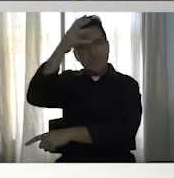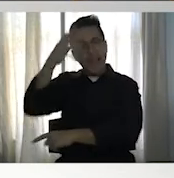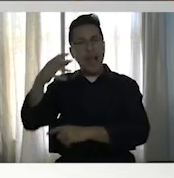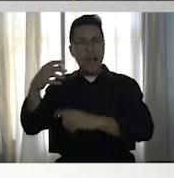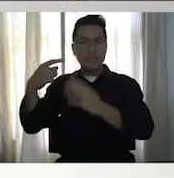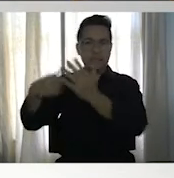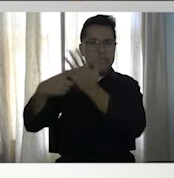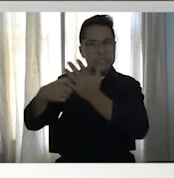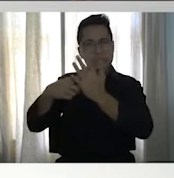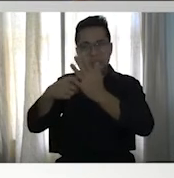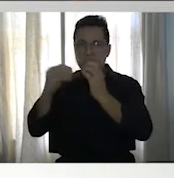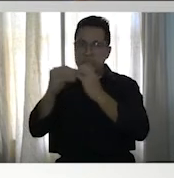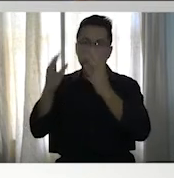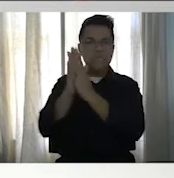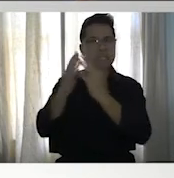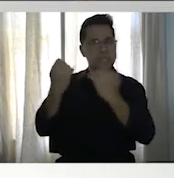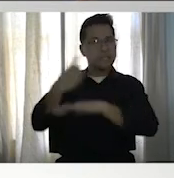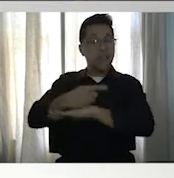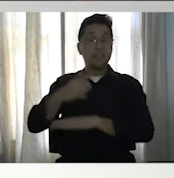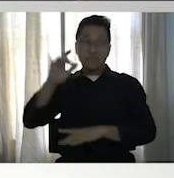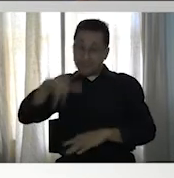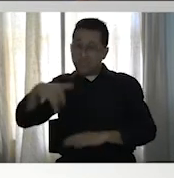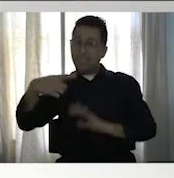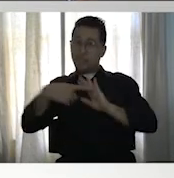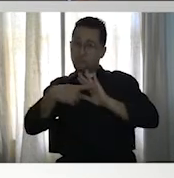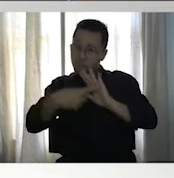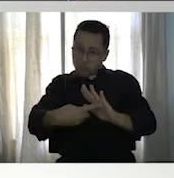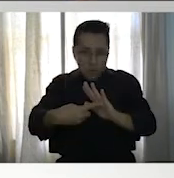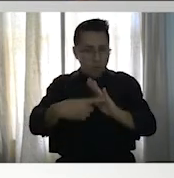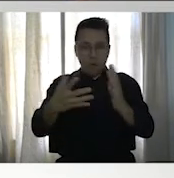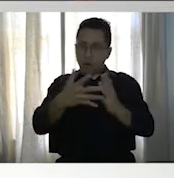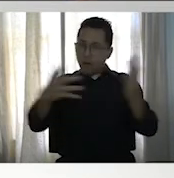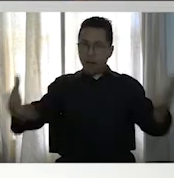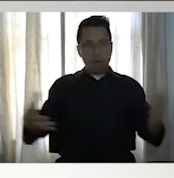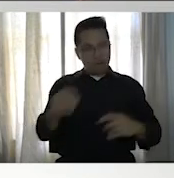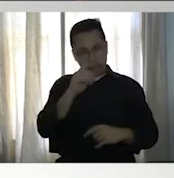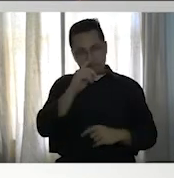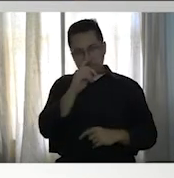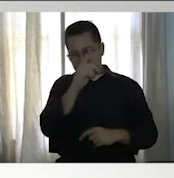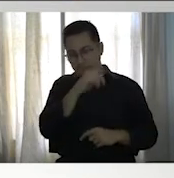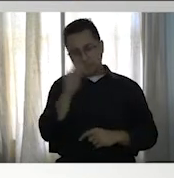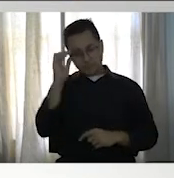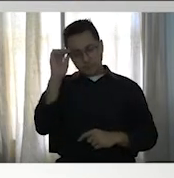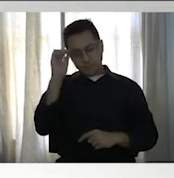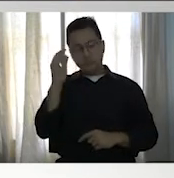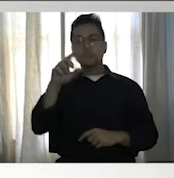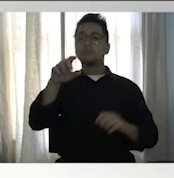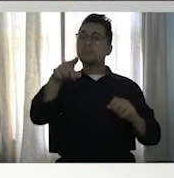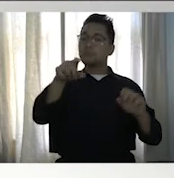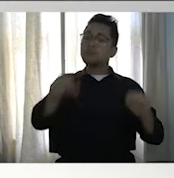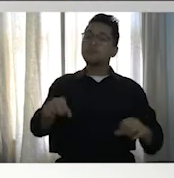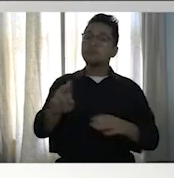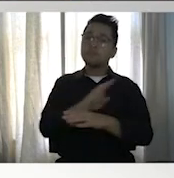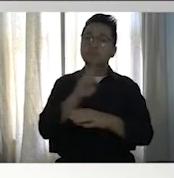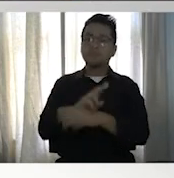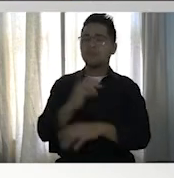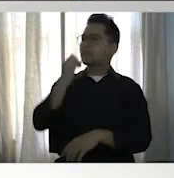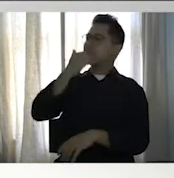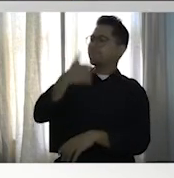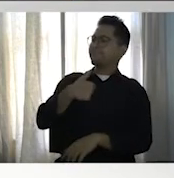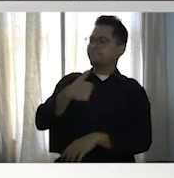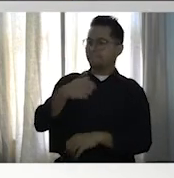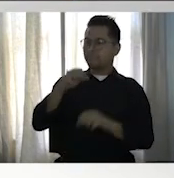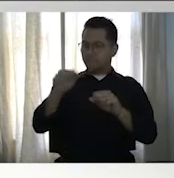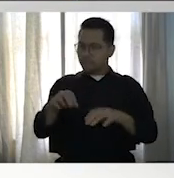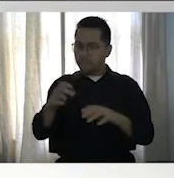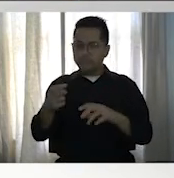today. That gives you tremendous insight. You can you can use Oops, I'm sorry. You